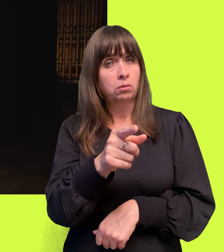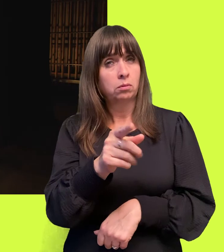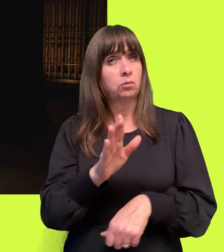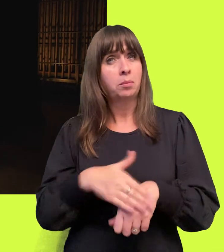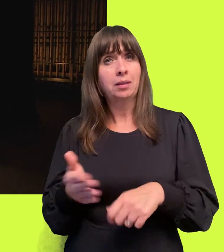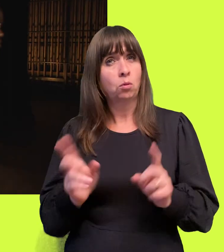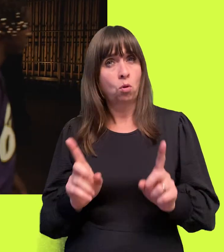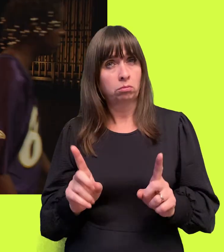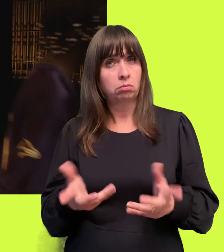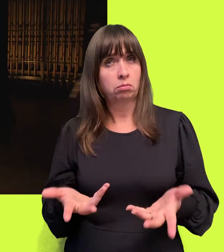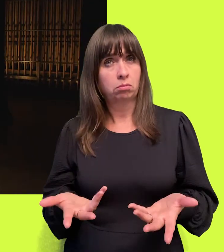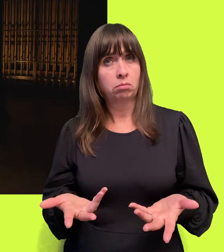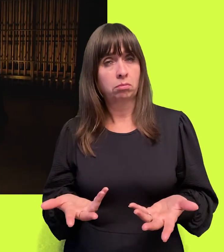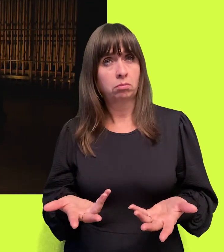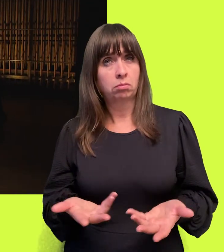Whatever.